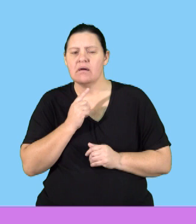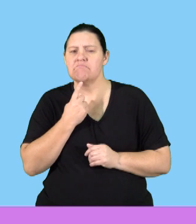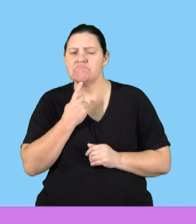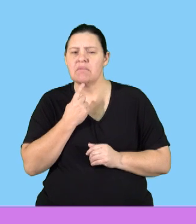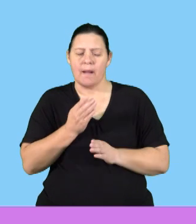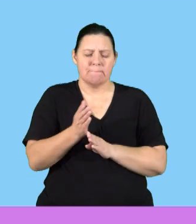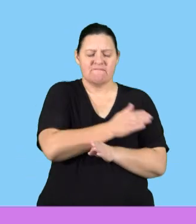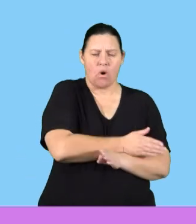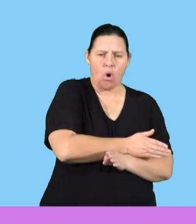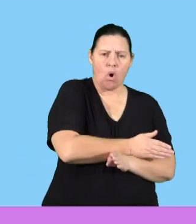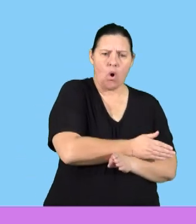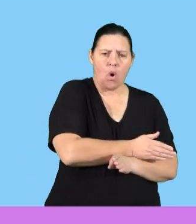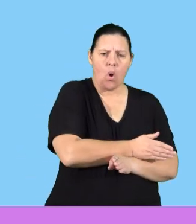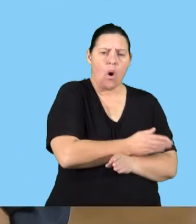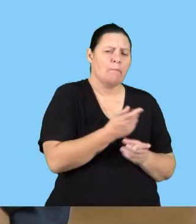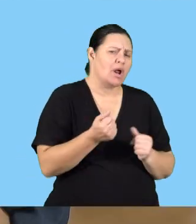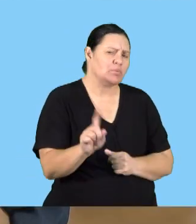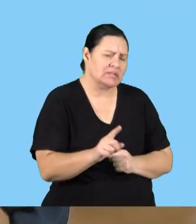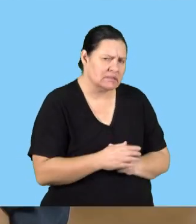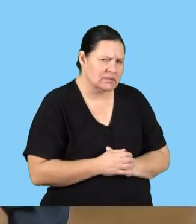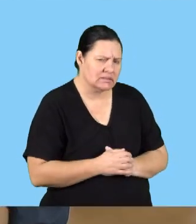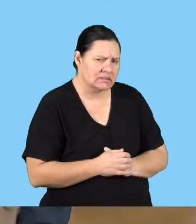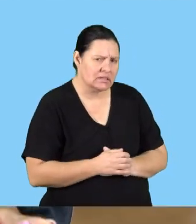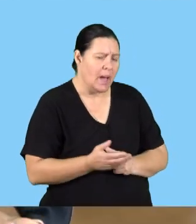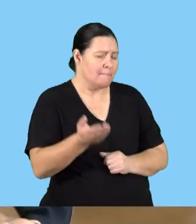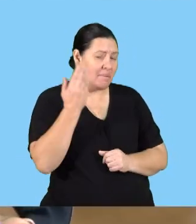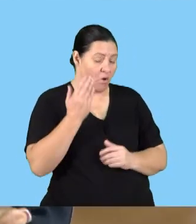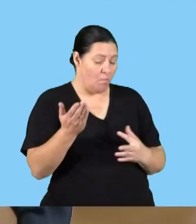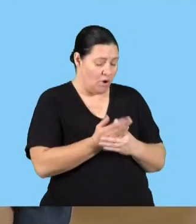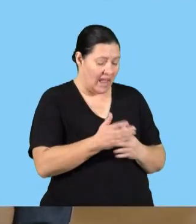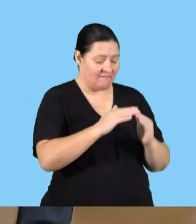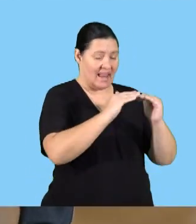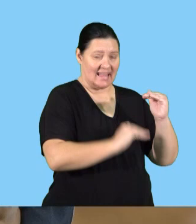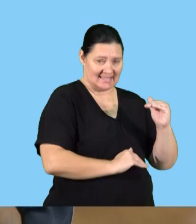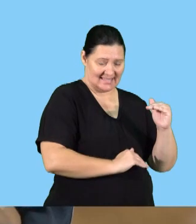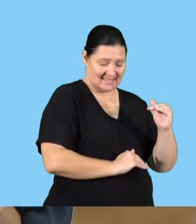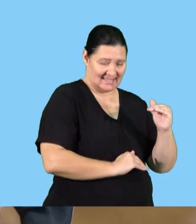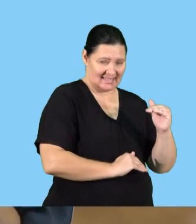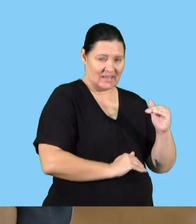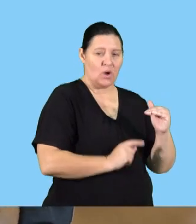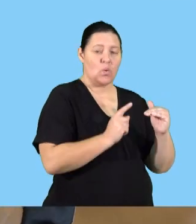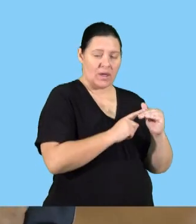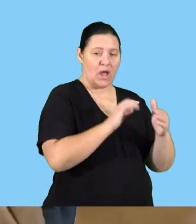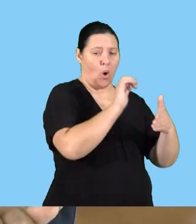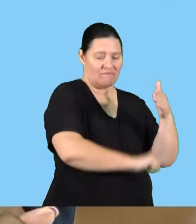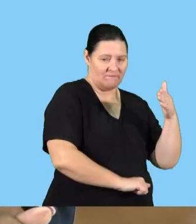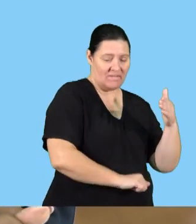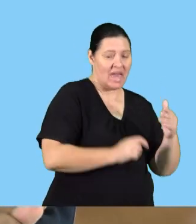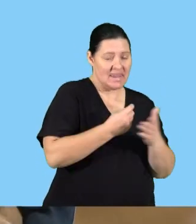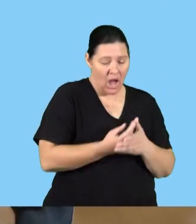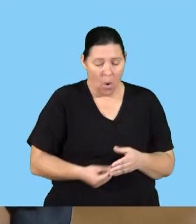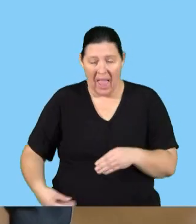price. Remember, before the break, we dealt with the decrease. We said if there's a decrease, we